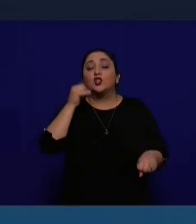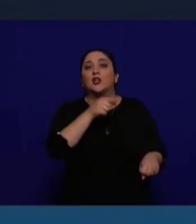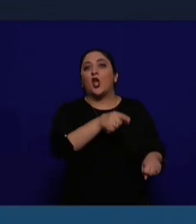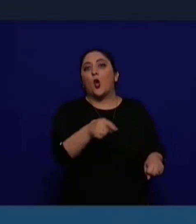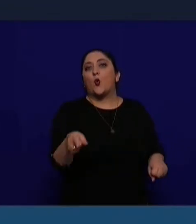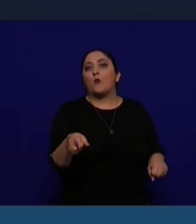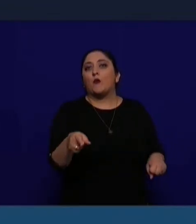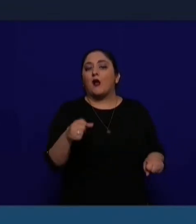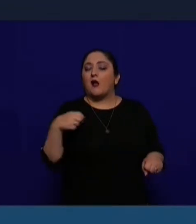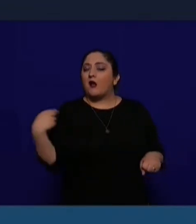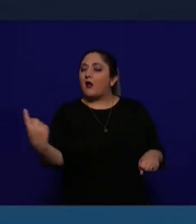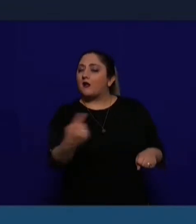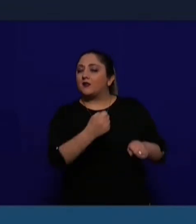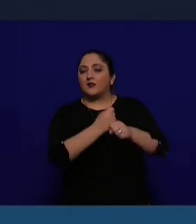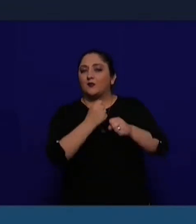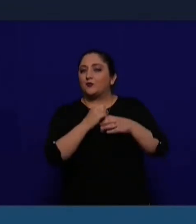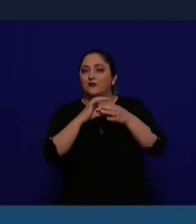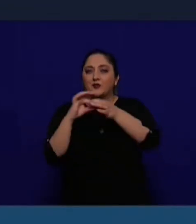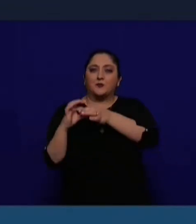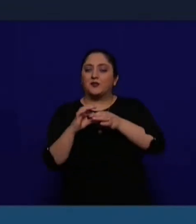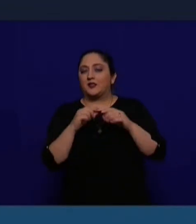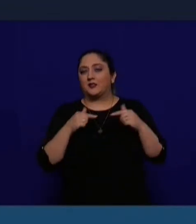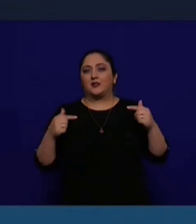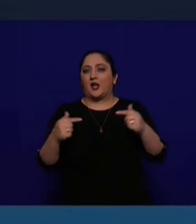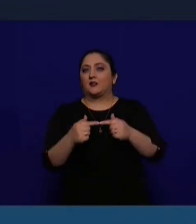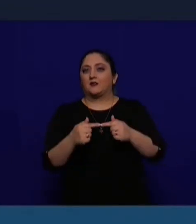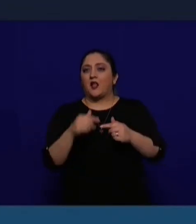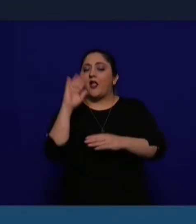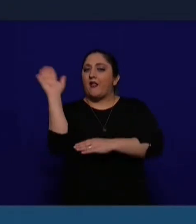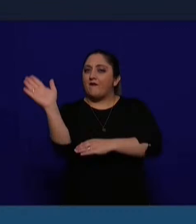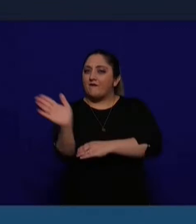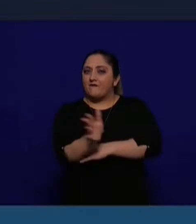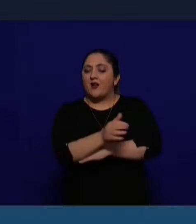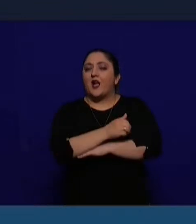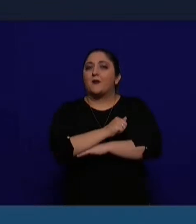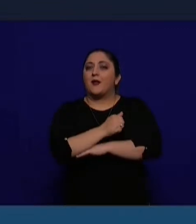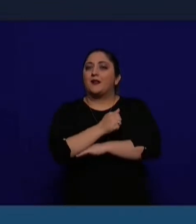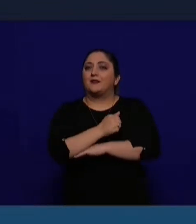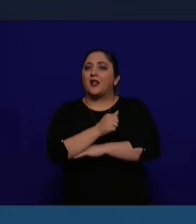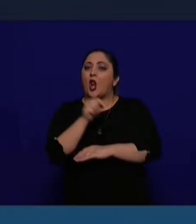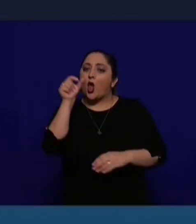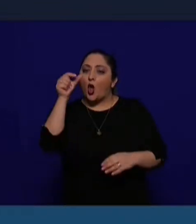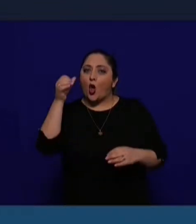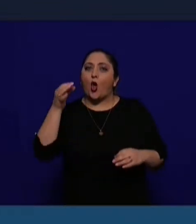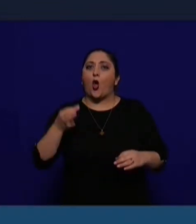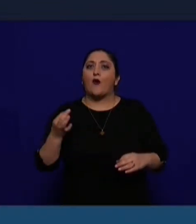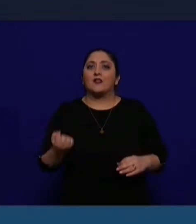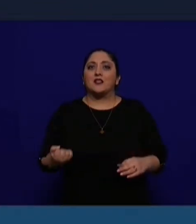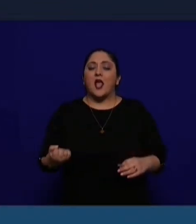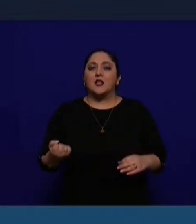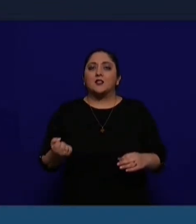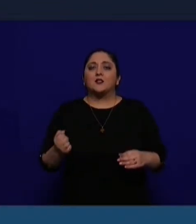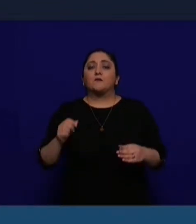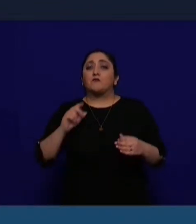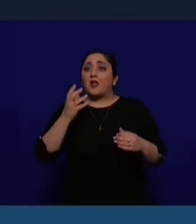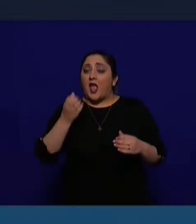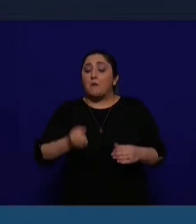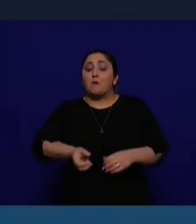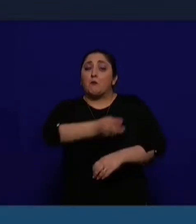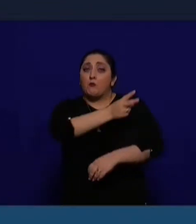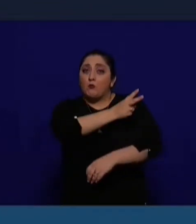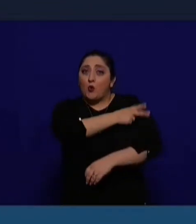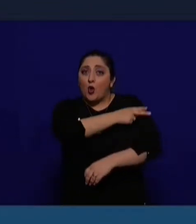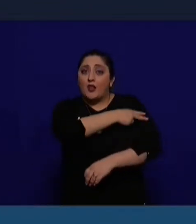flimkien bħala tim kemm l-Environmental Health Officers li huma prinċipalment responsabbli mill-enforcement, imma għandna wkoll